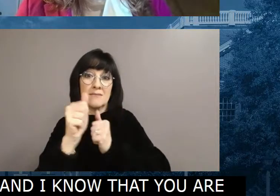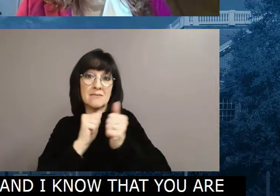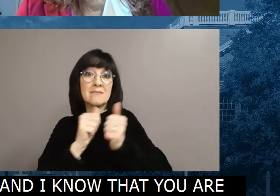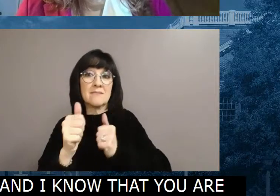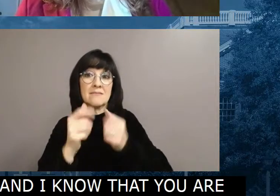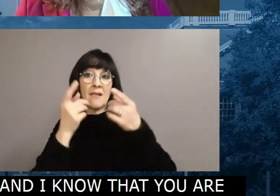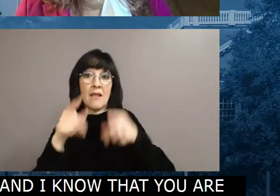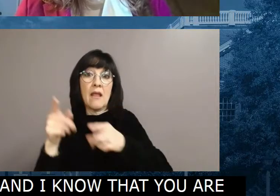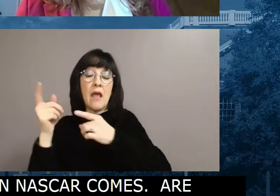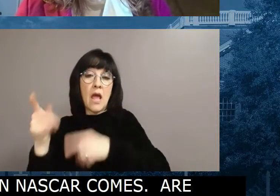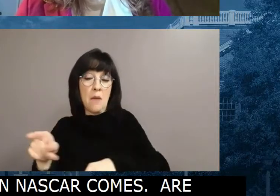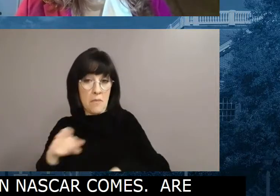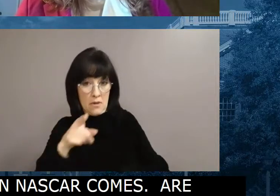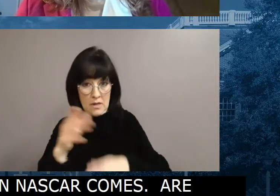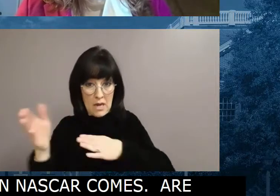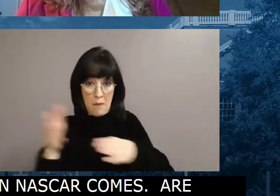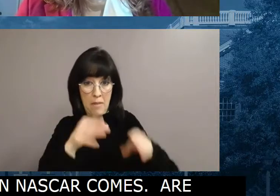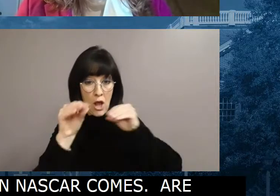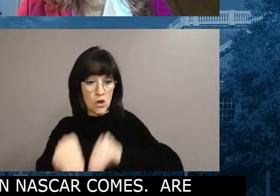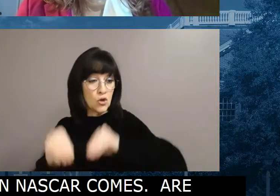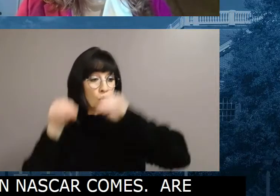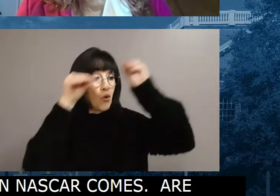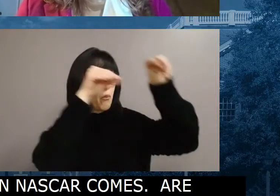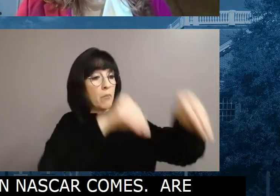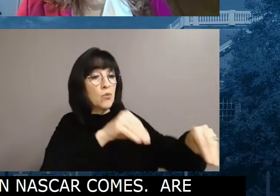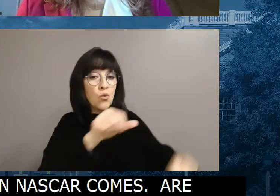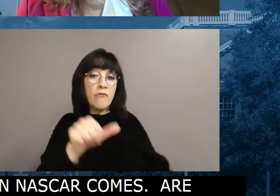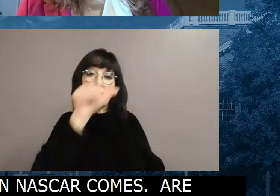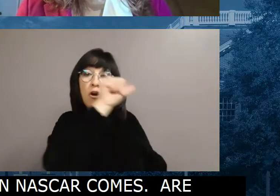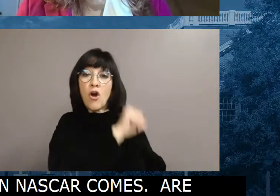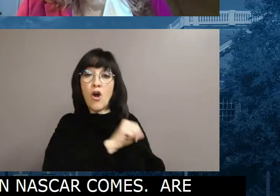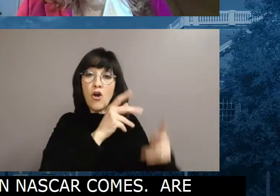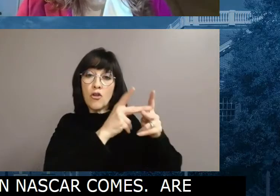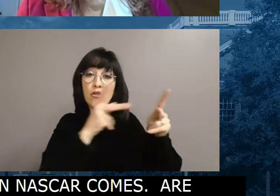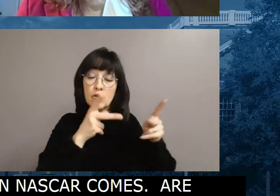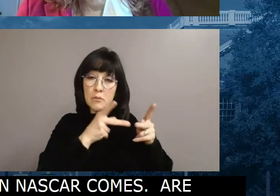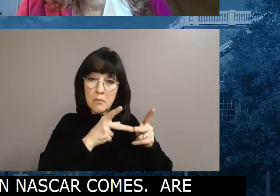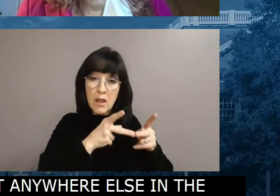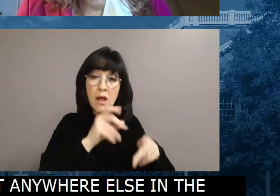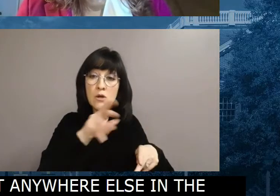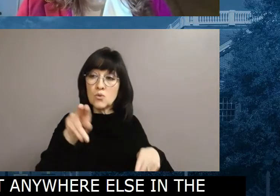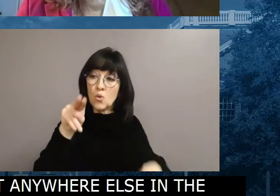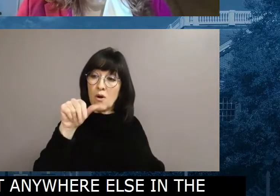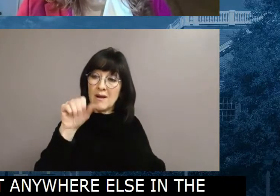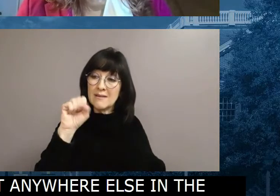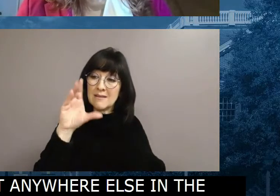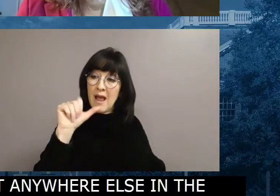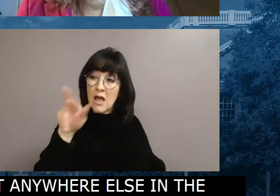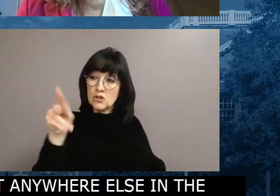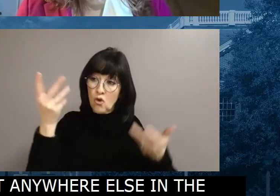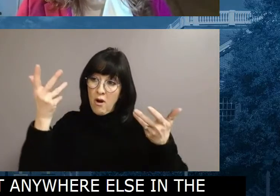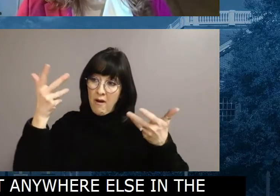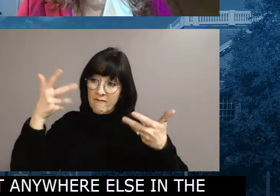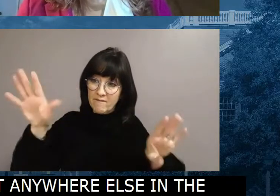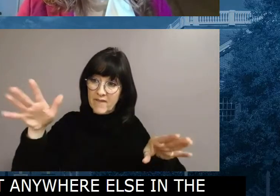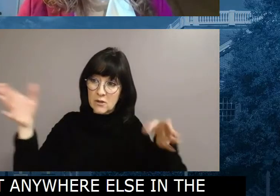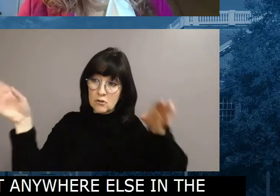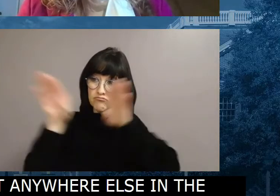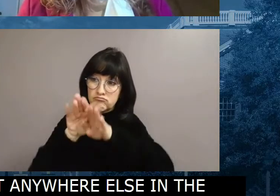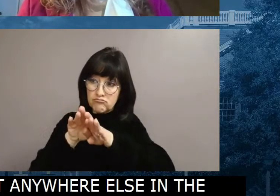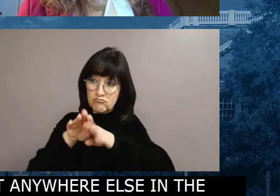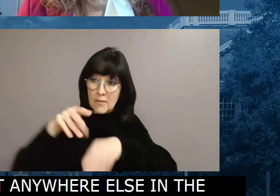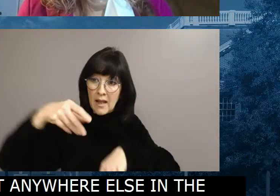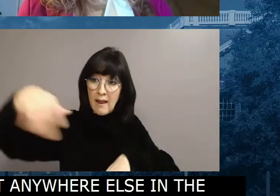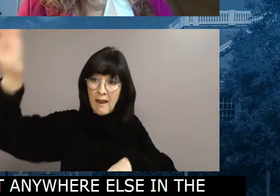that anywhere else in the state? Are there plans to reset it up after NASCAR leaves town? So, Tim, I think